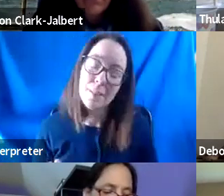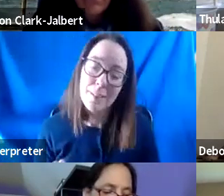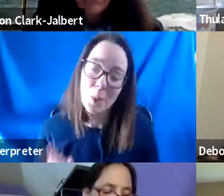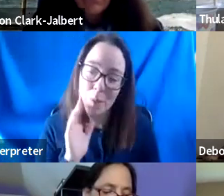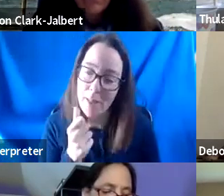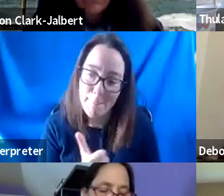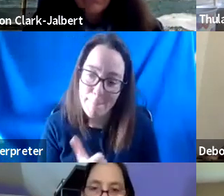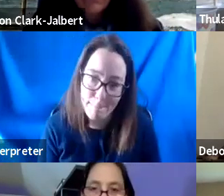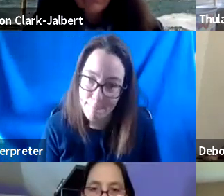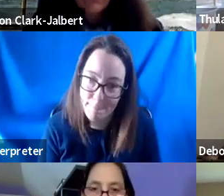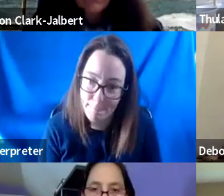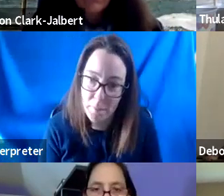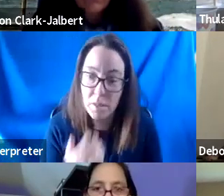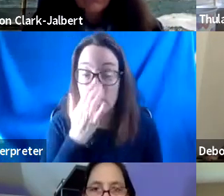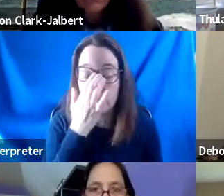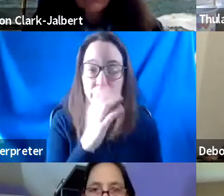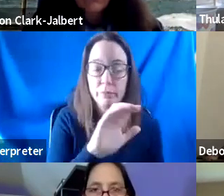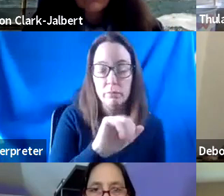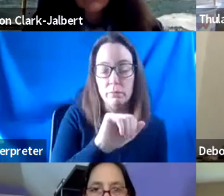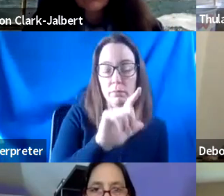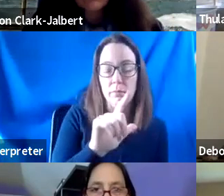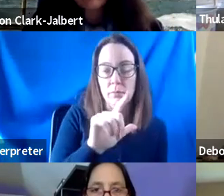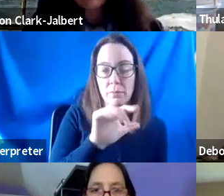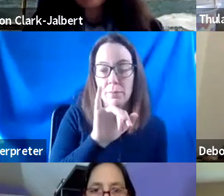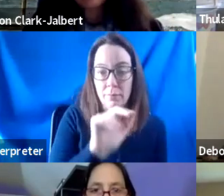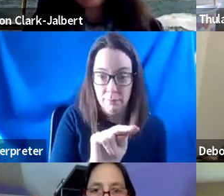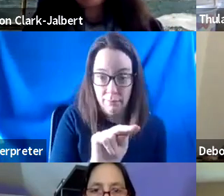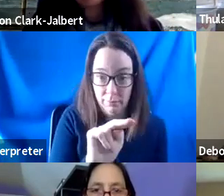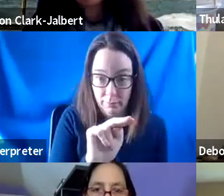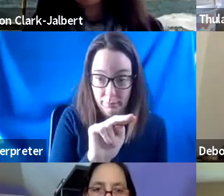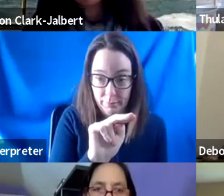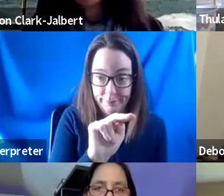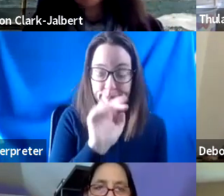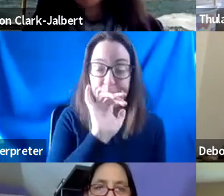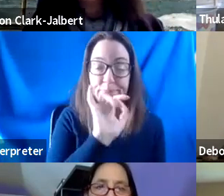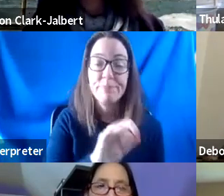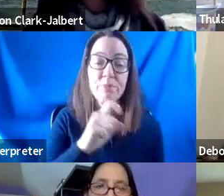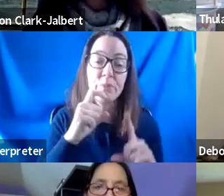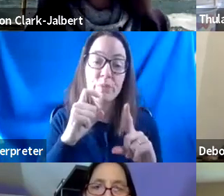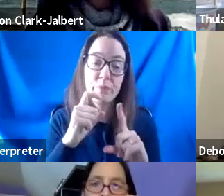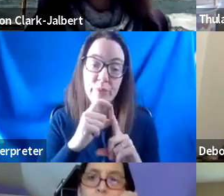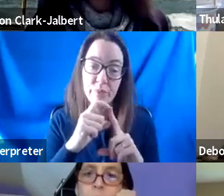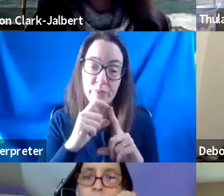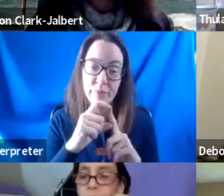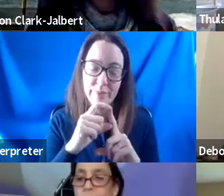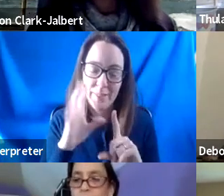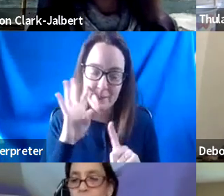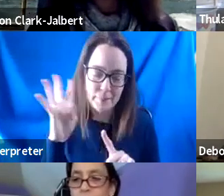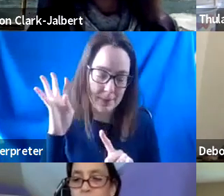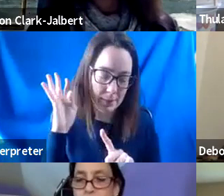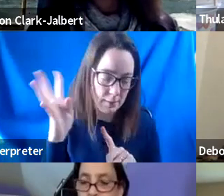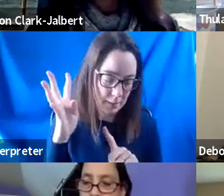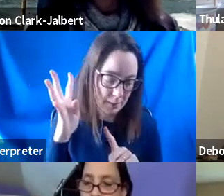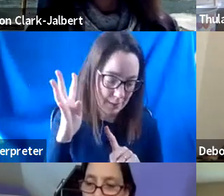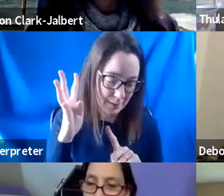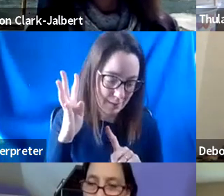right? So calling in is a term that was developed by somebody, and I am sorry, I don't know how